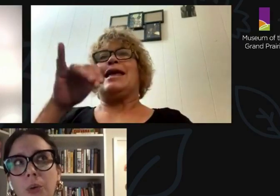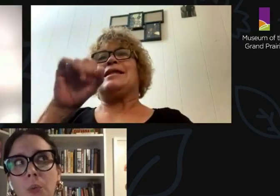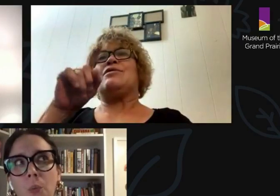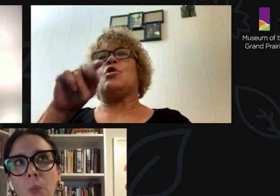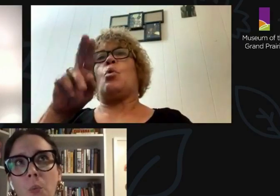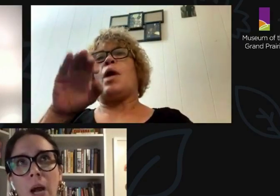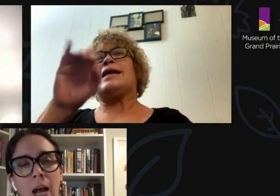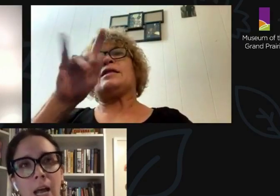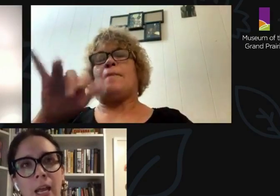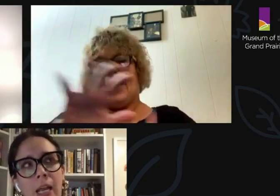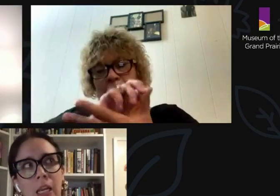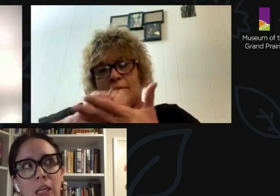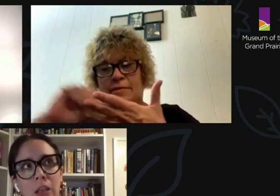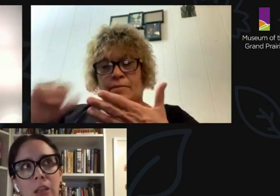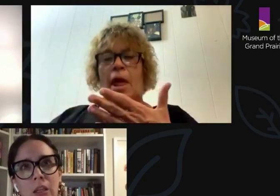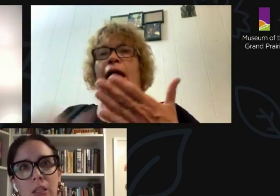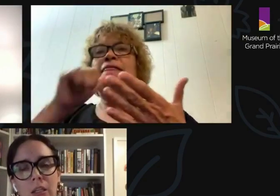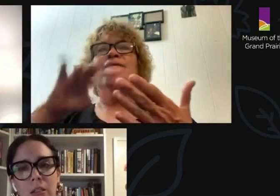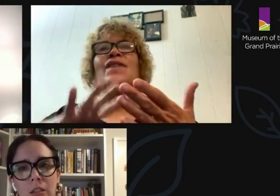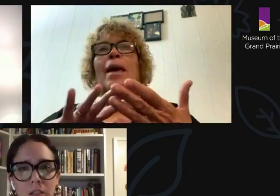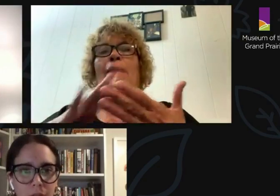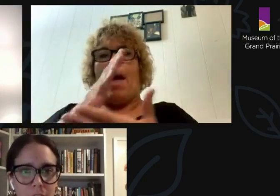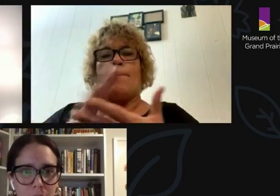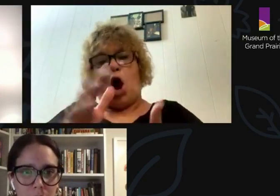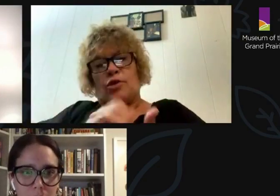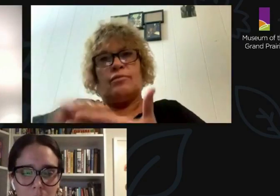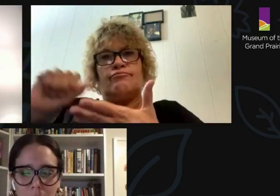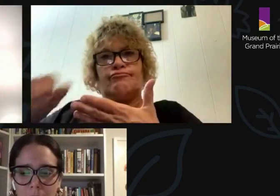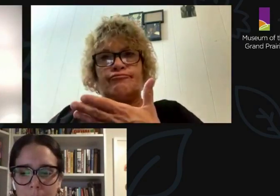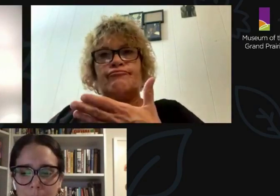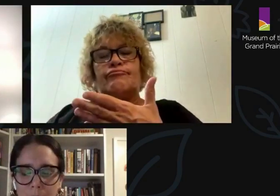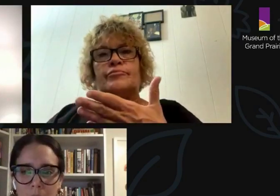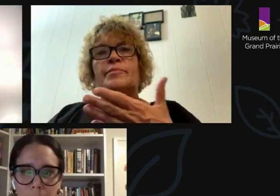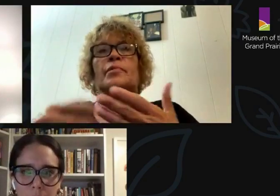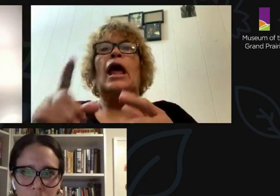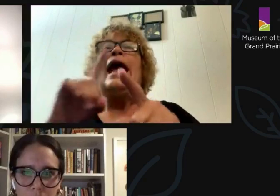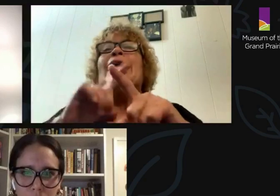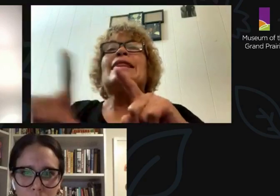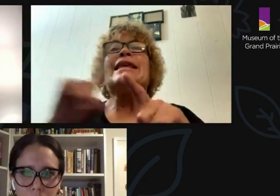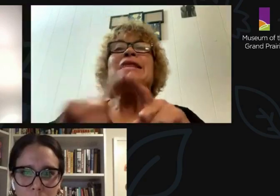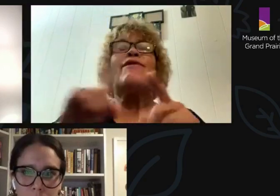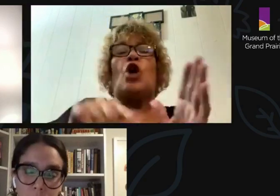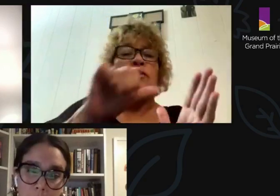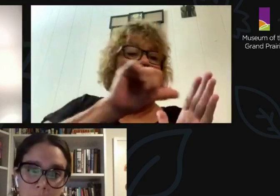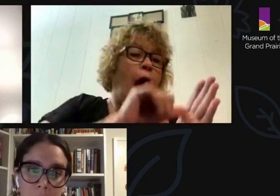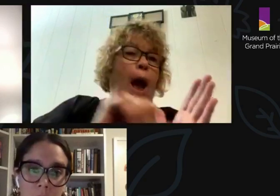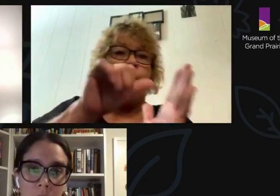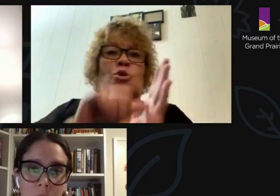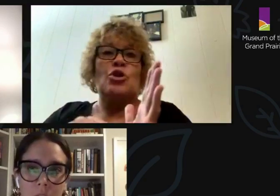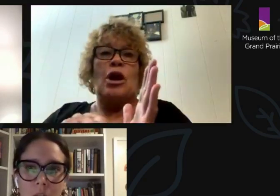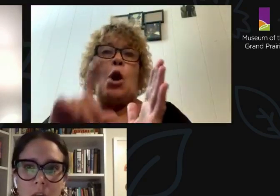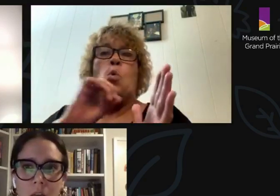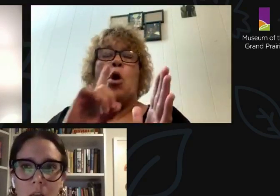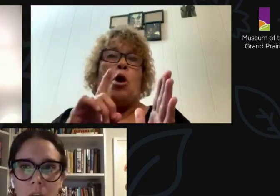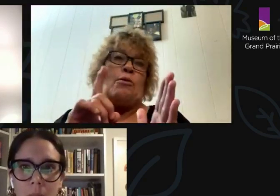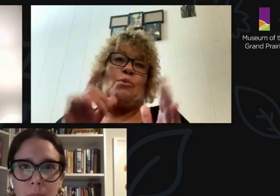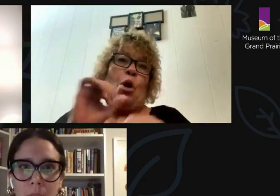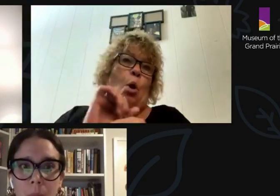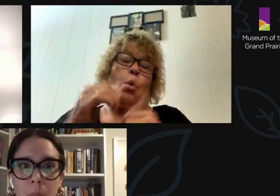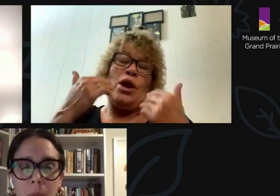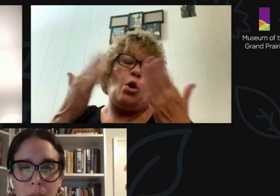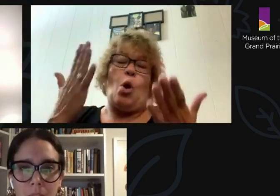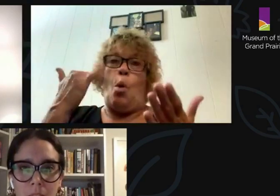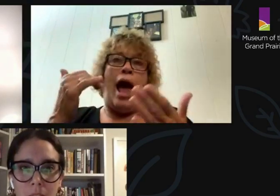unclear why the different operations were performed,